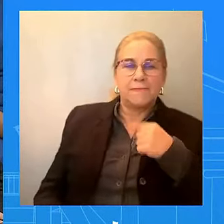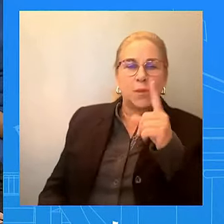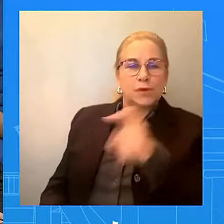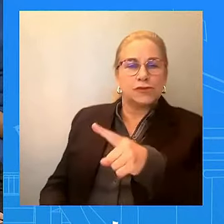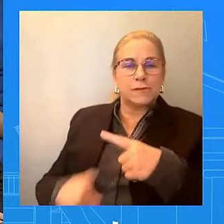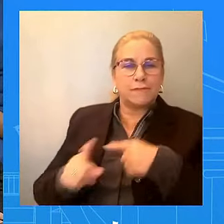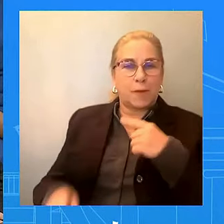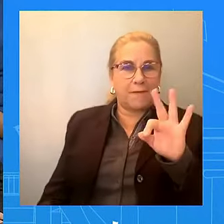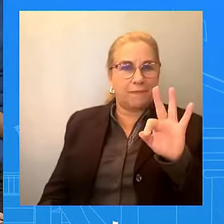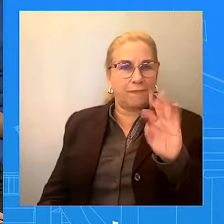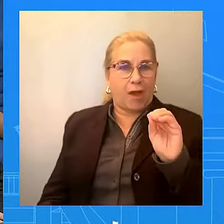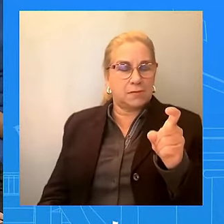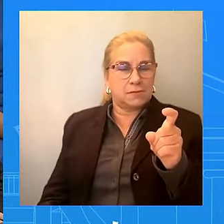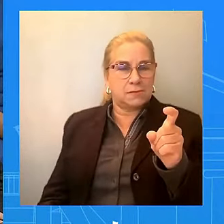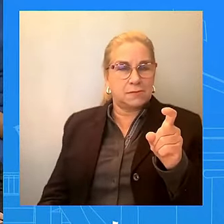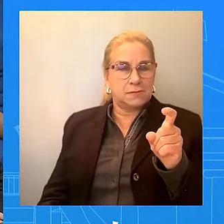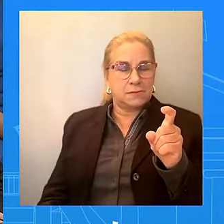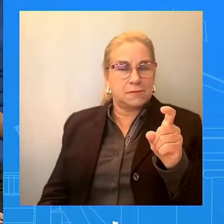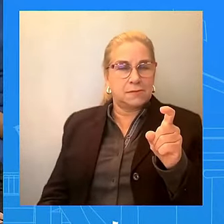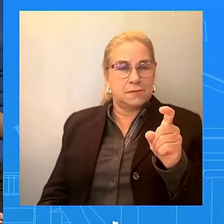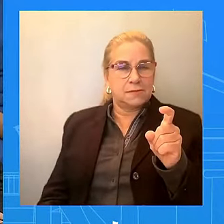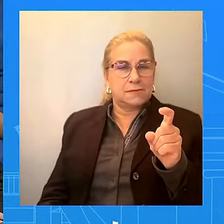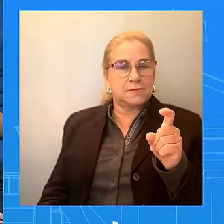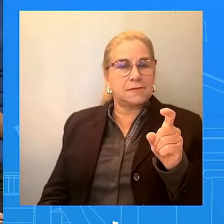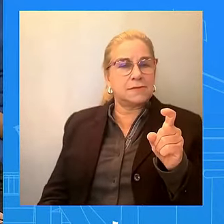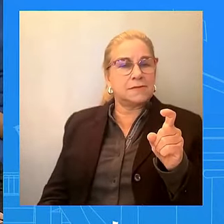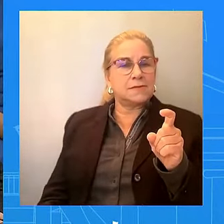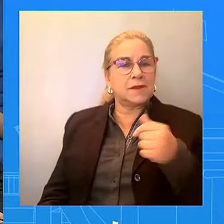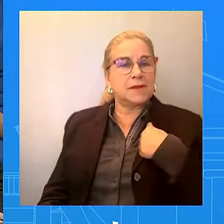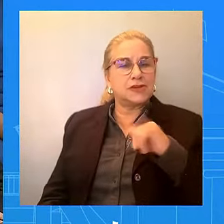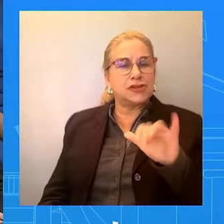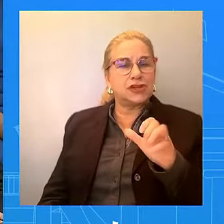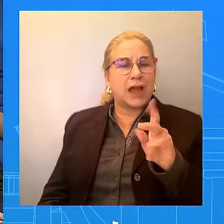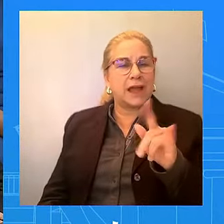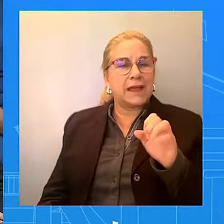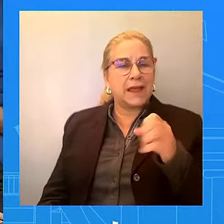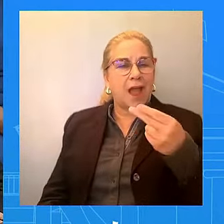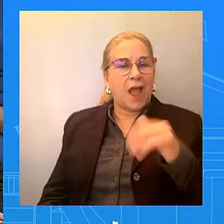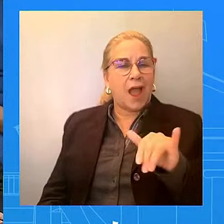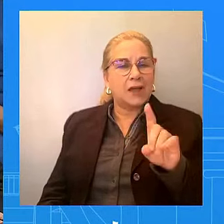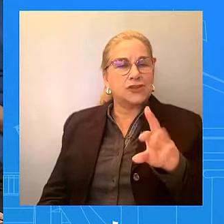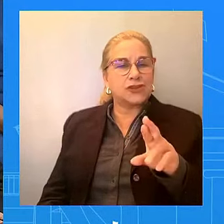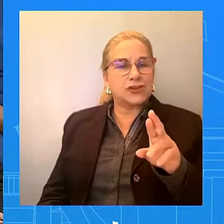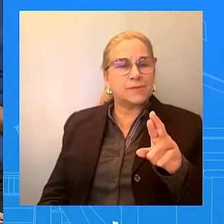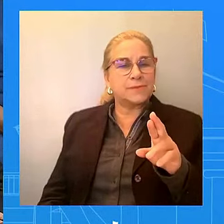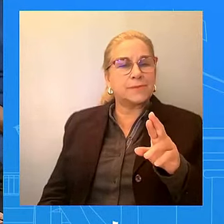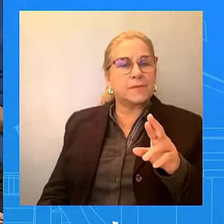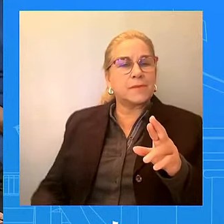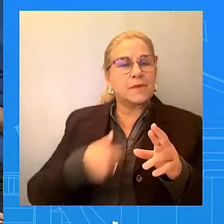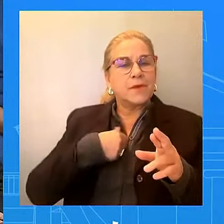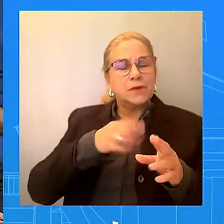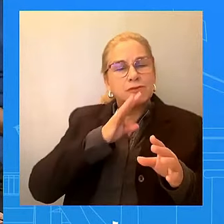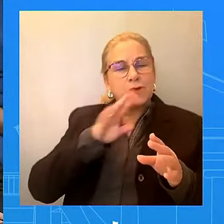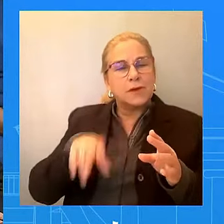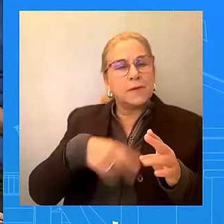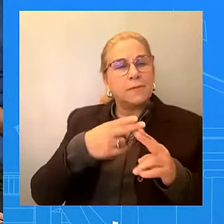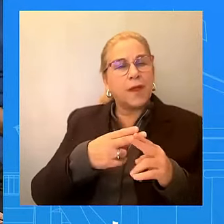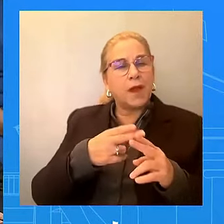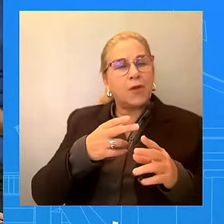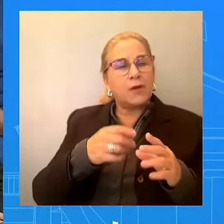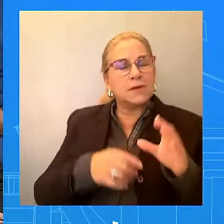national who was working for the CIA in Afghanistan was arrested for planning an Election Day terror